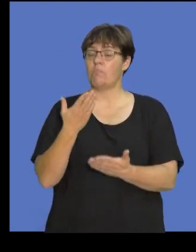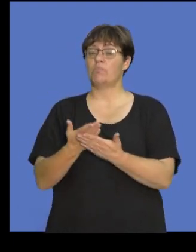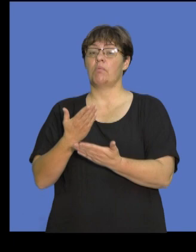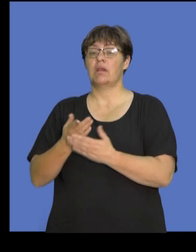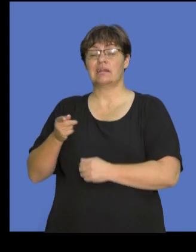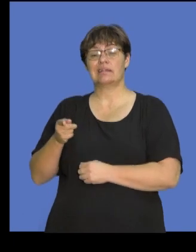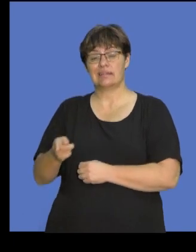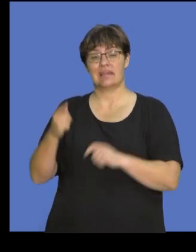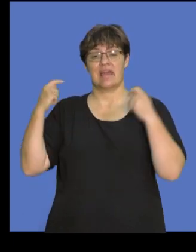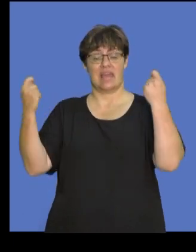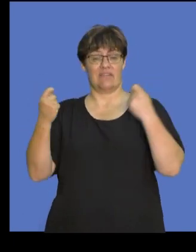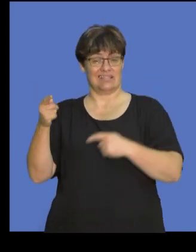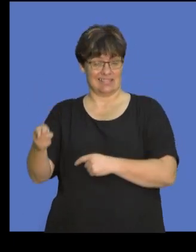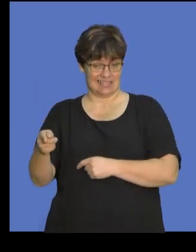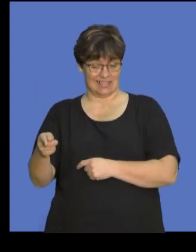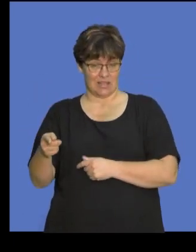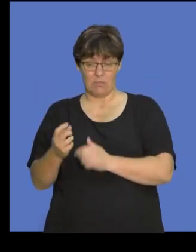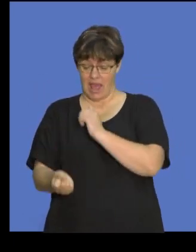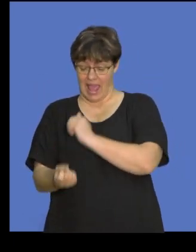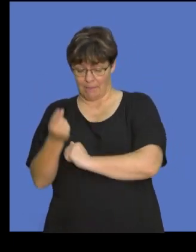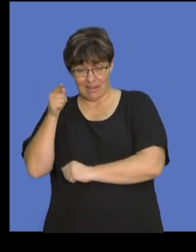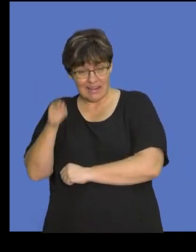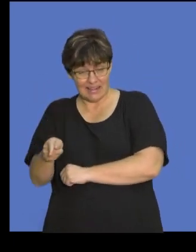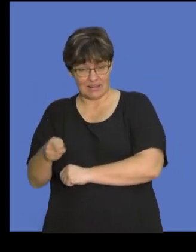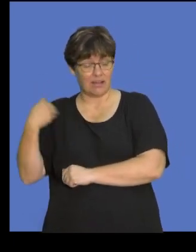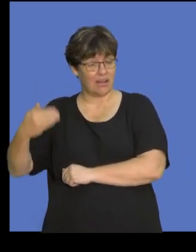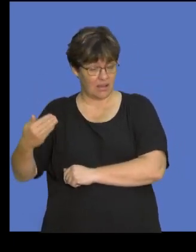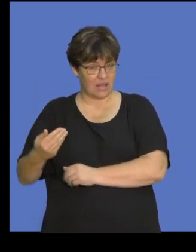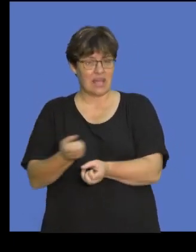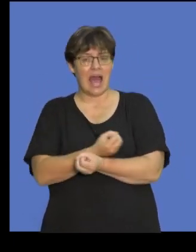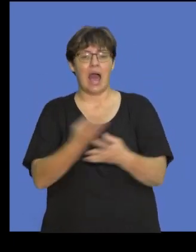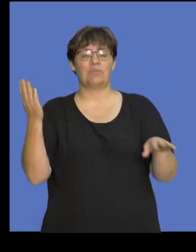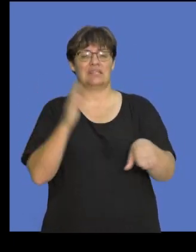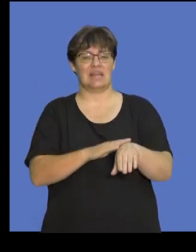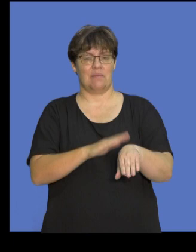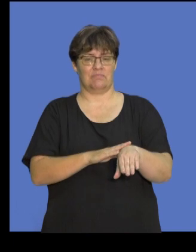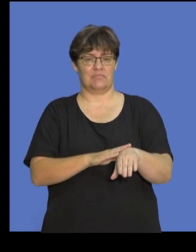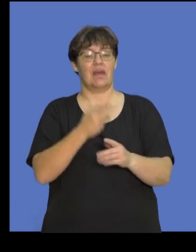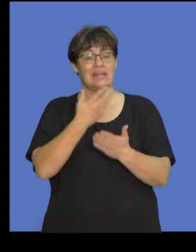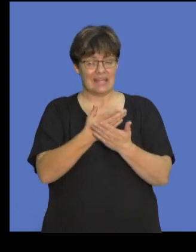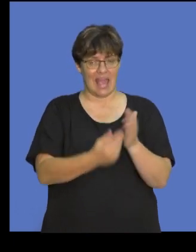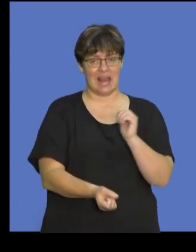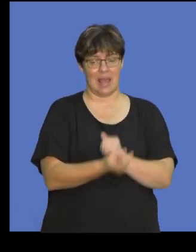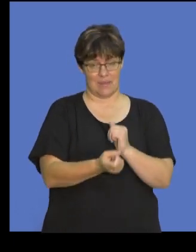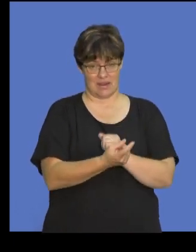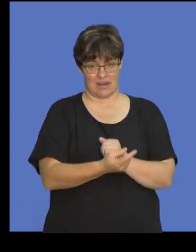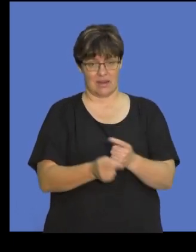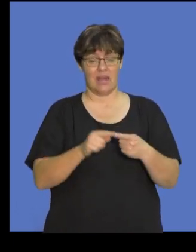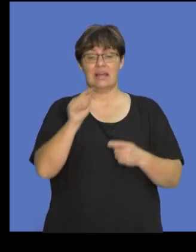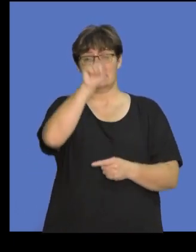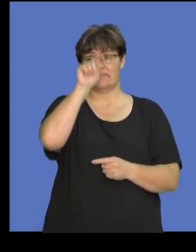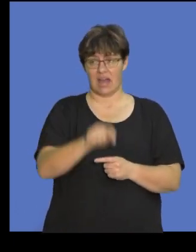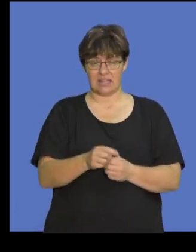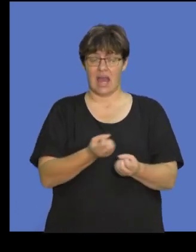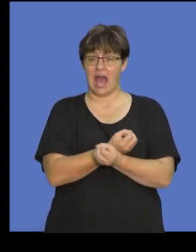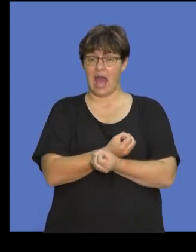probability of an event that we would like to take place is the number of times that event can happen divided by